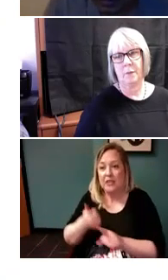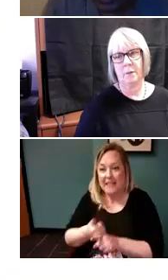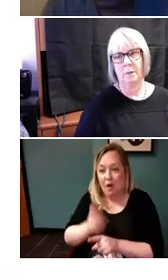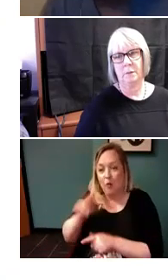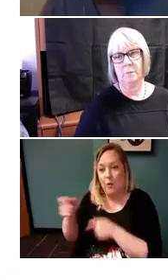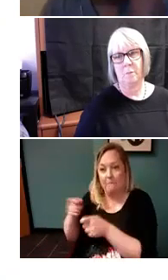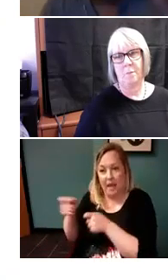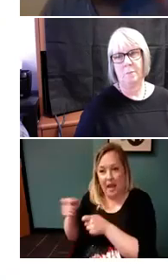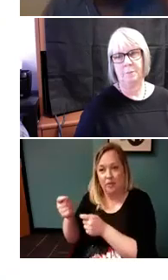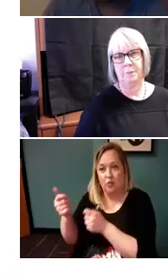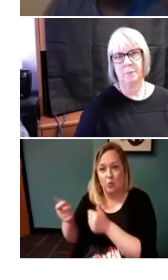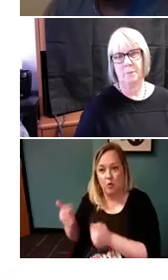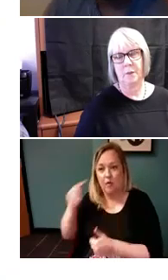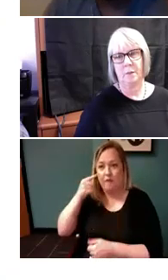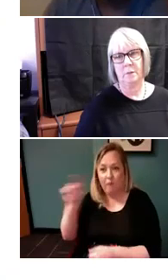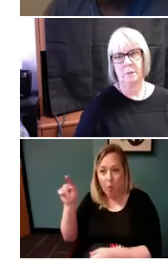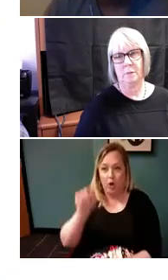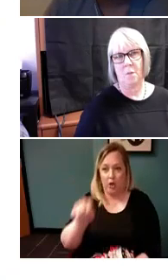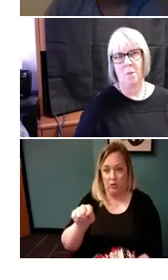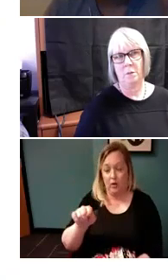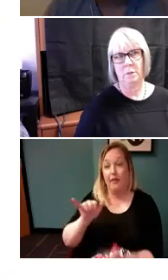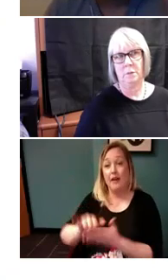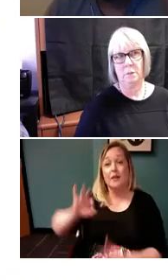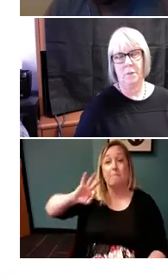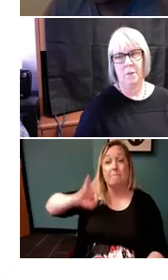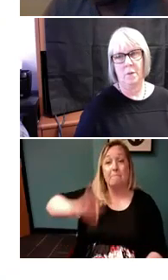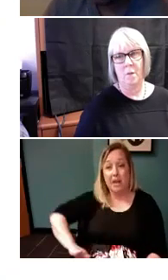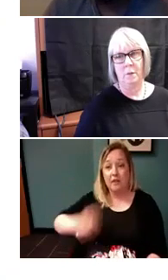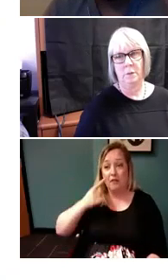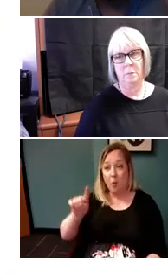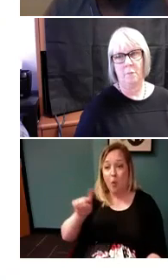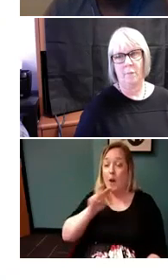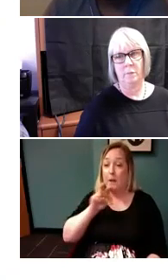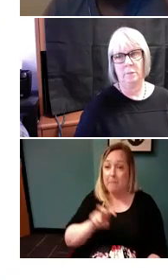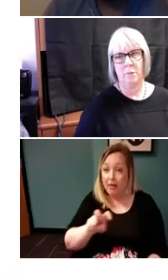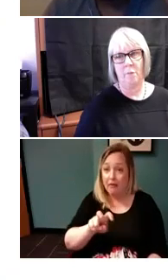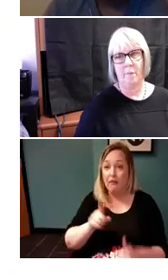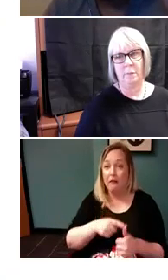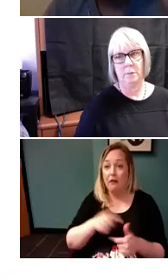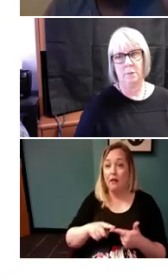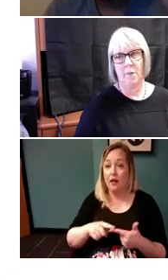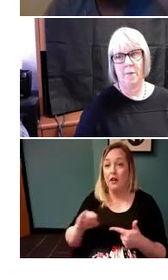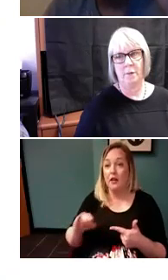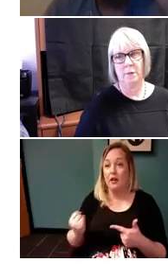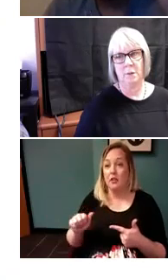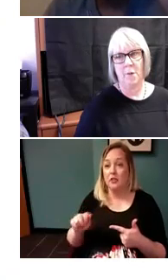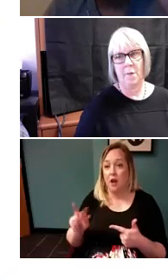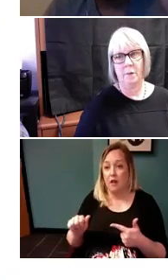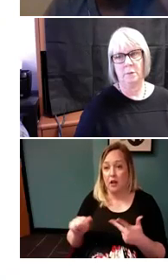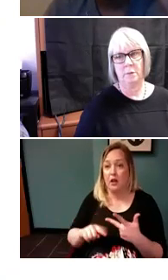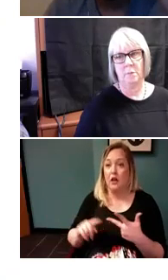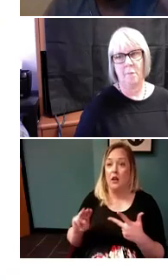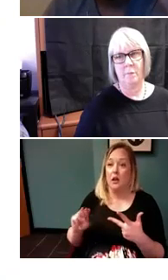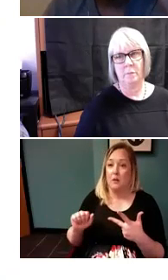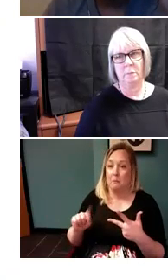So that is a benefit for Python, Java, and MATLAB. But I see that I do